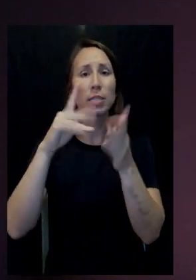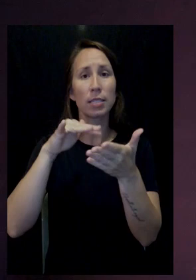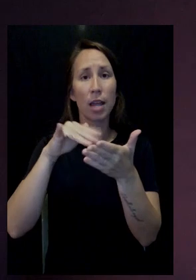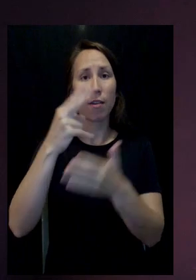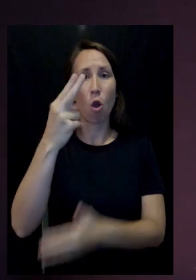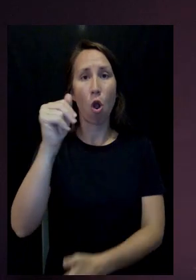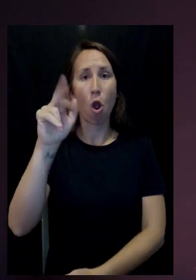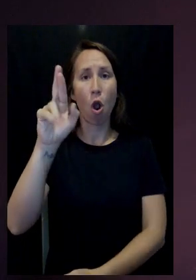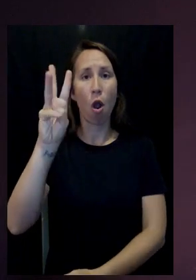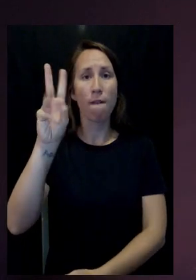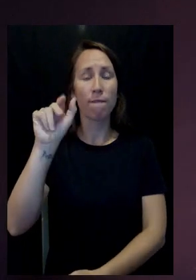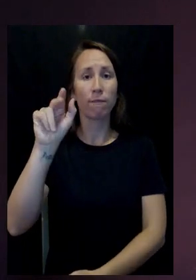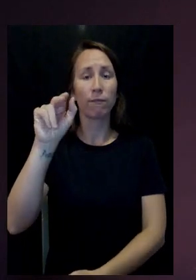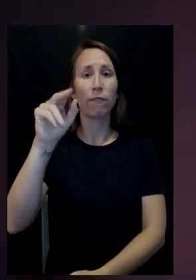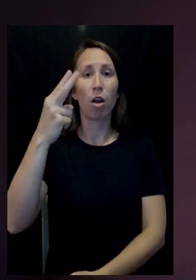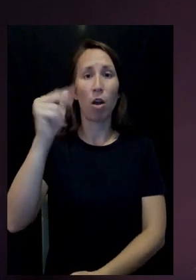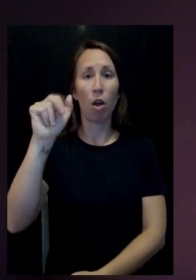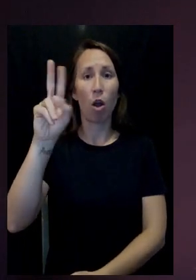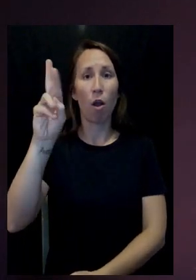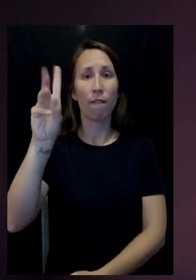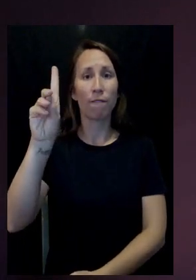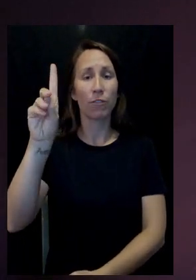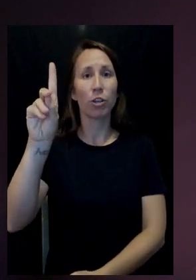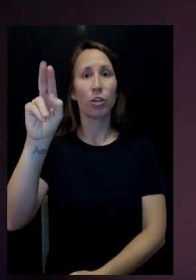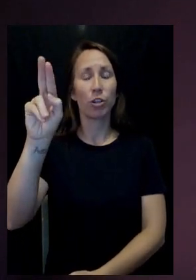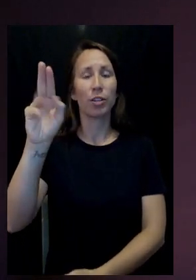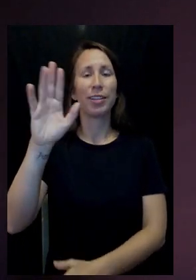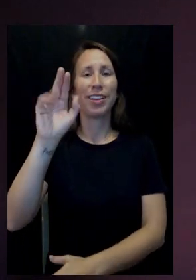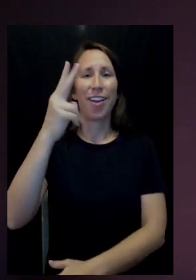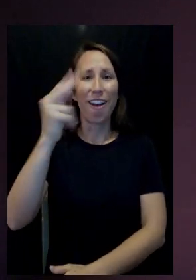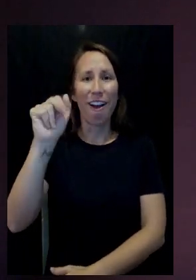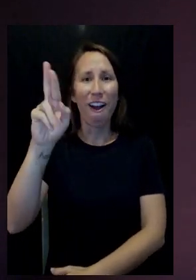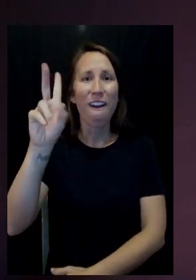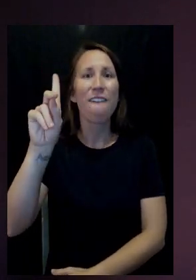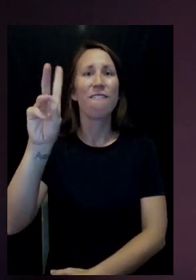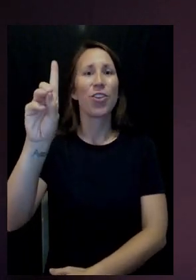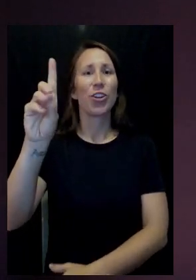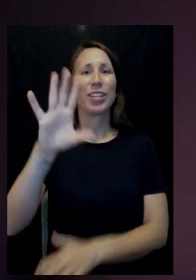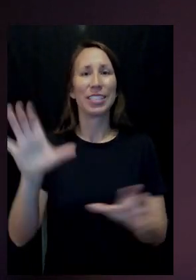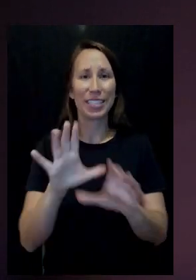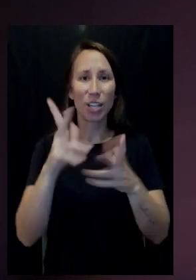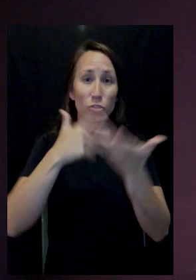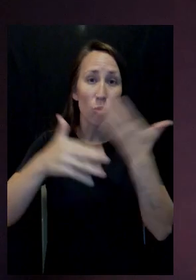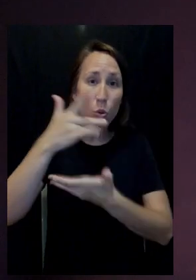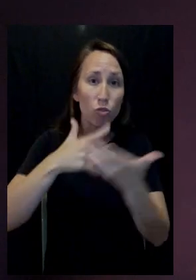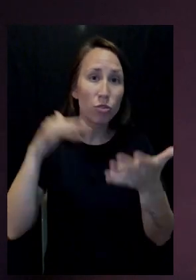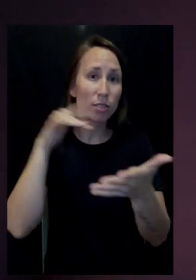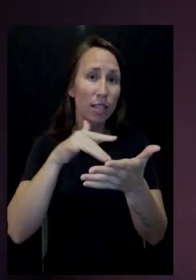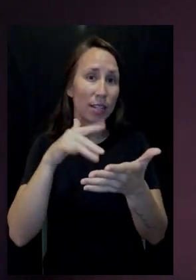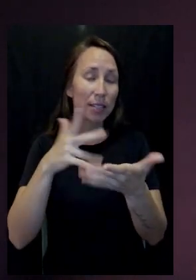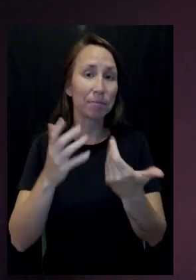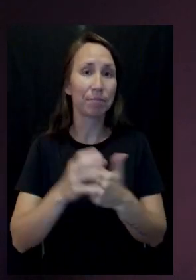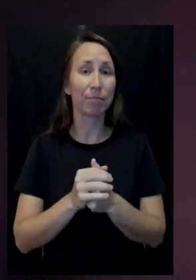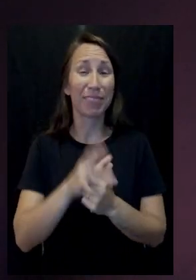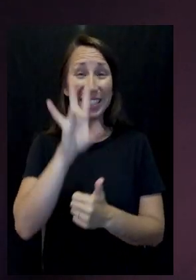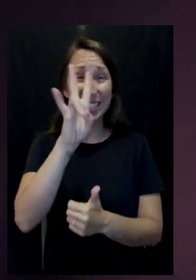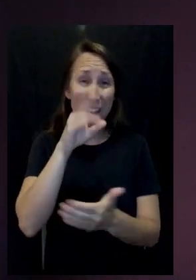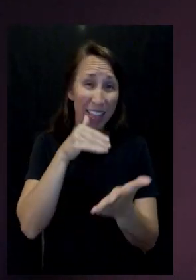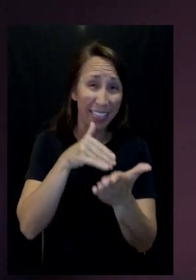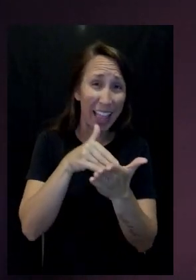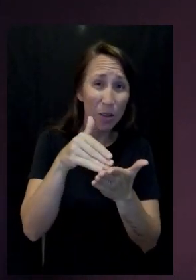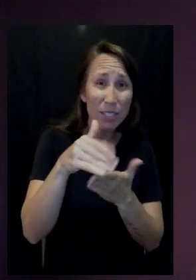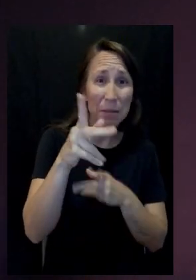Harvard study. It was a social science study that was done by Harvard. It was pretty extensive. It included 7,000